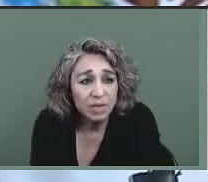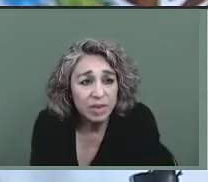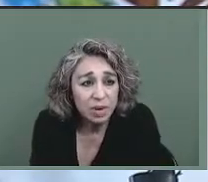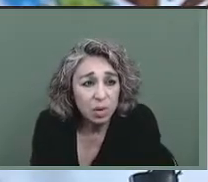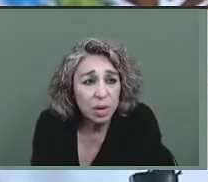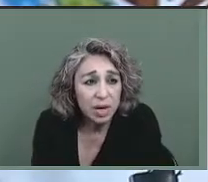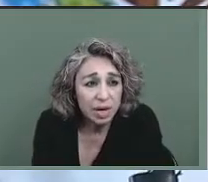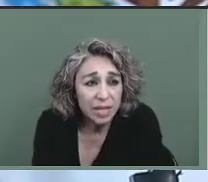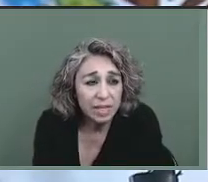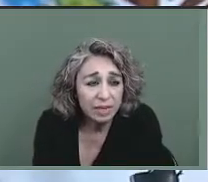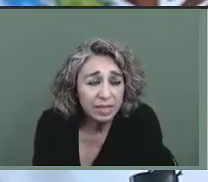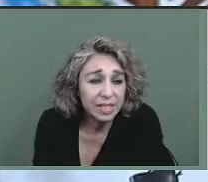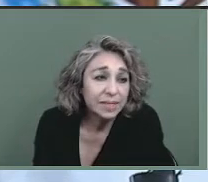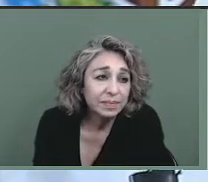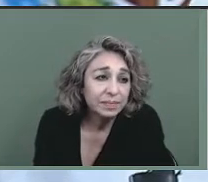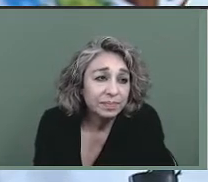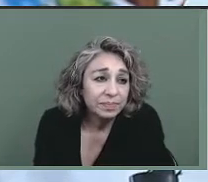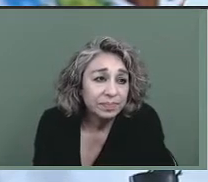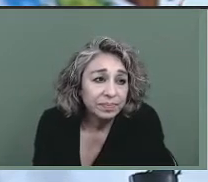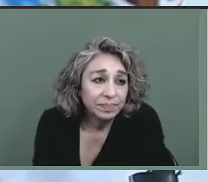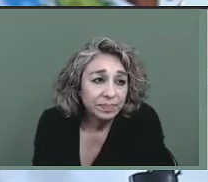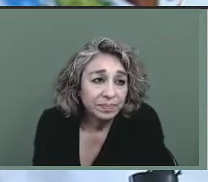all of you know where his office is.